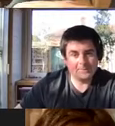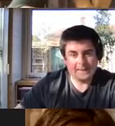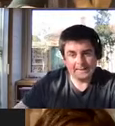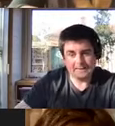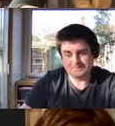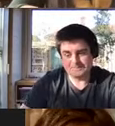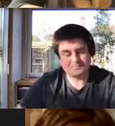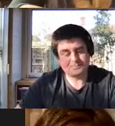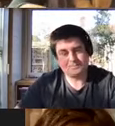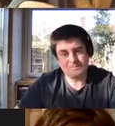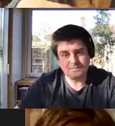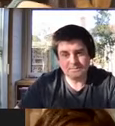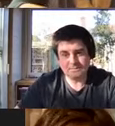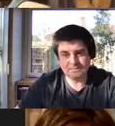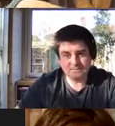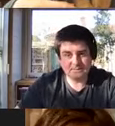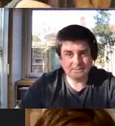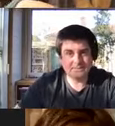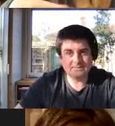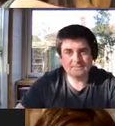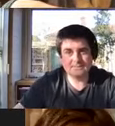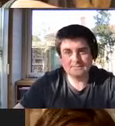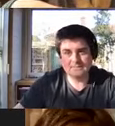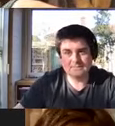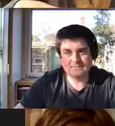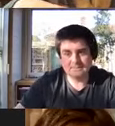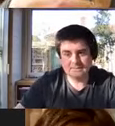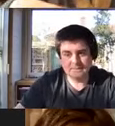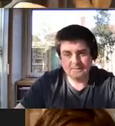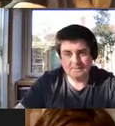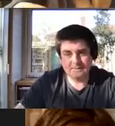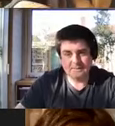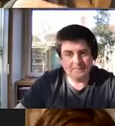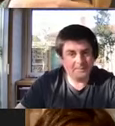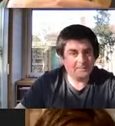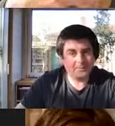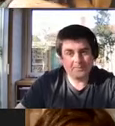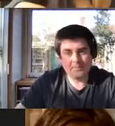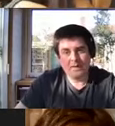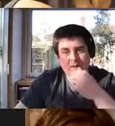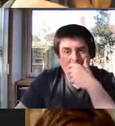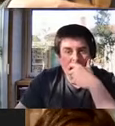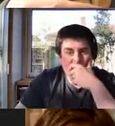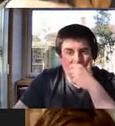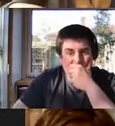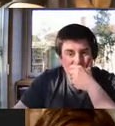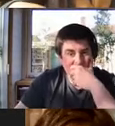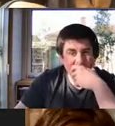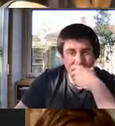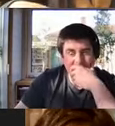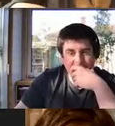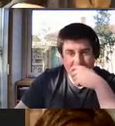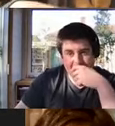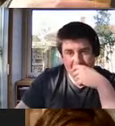the marginalization and subordination of other countries through imperialism, materialism, and